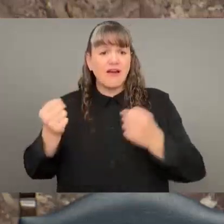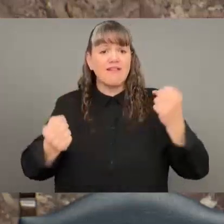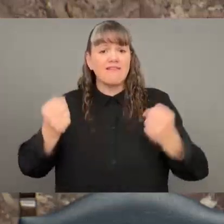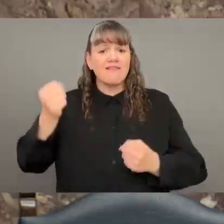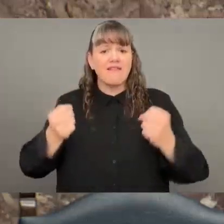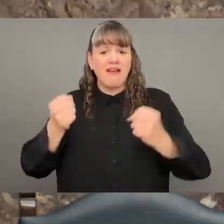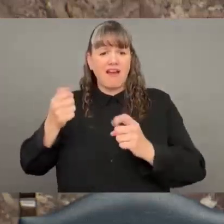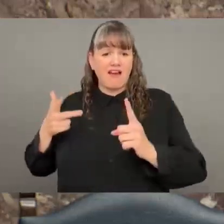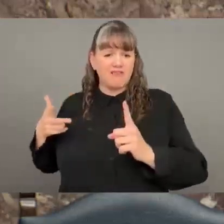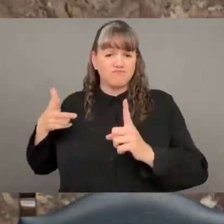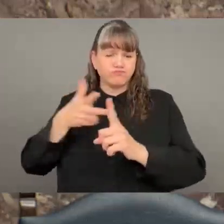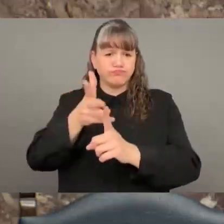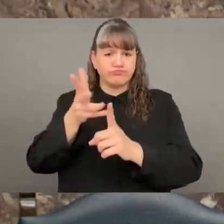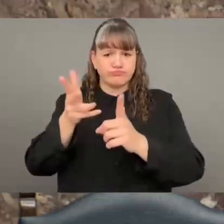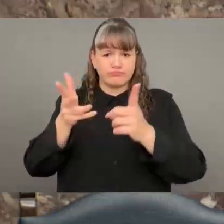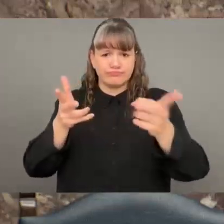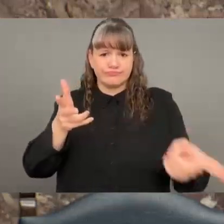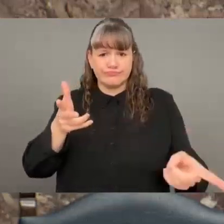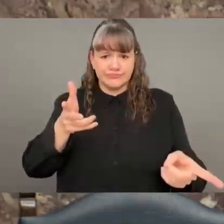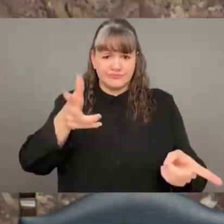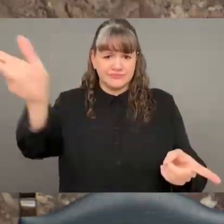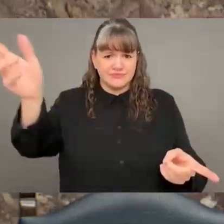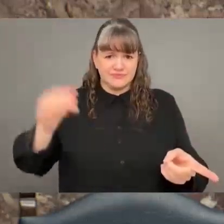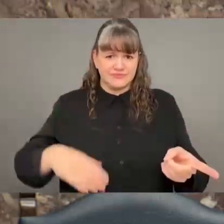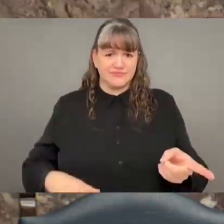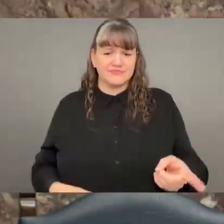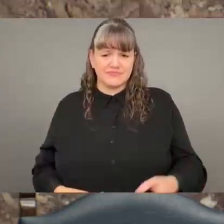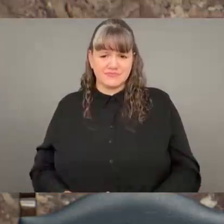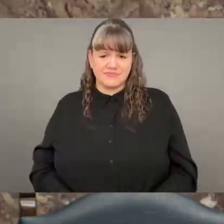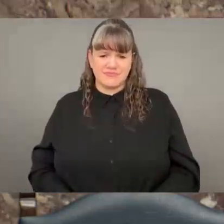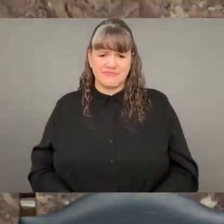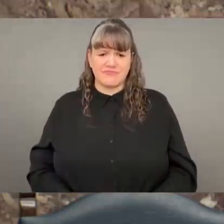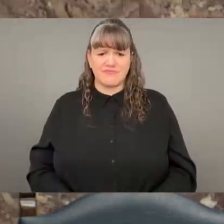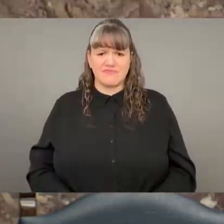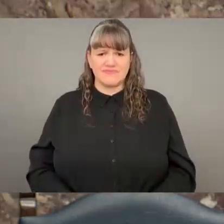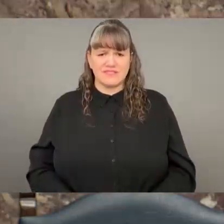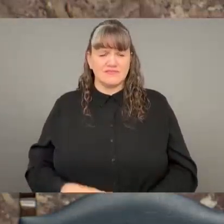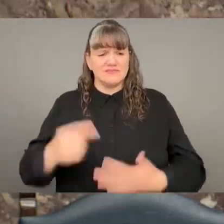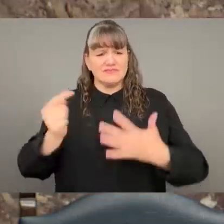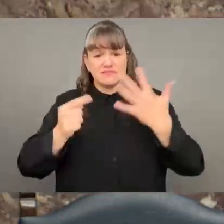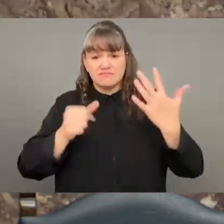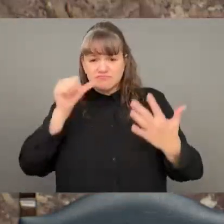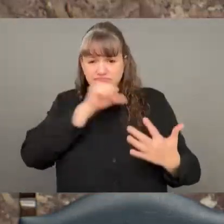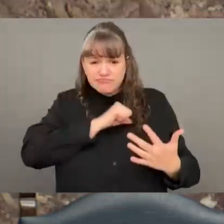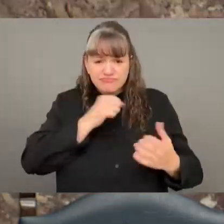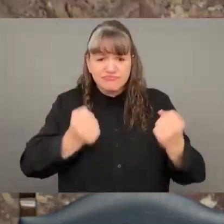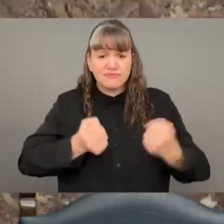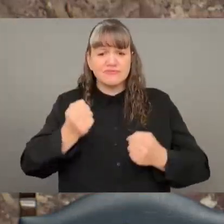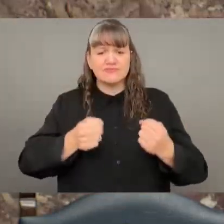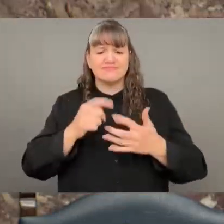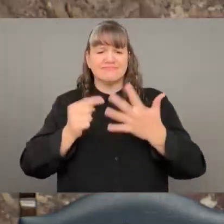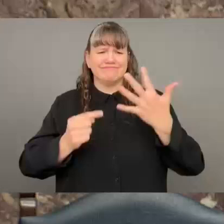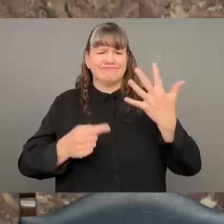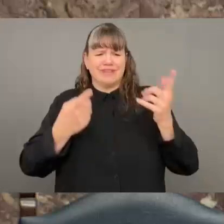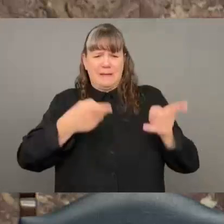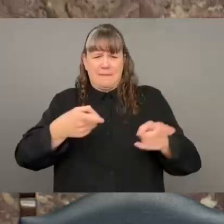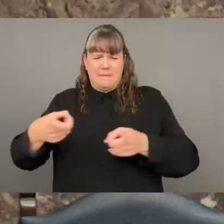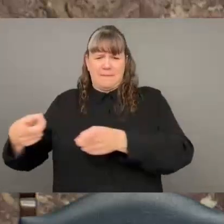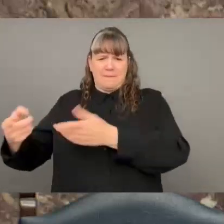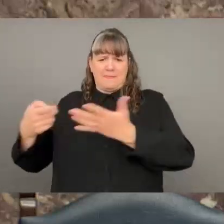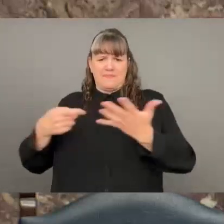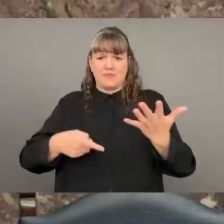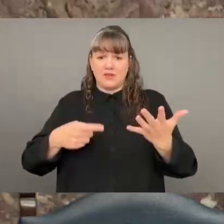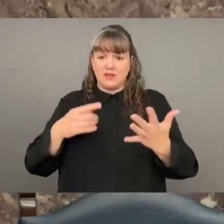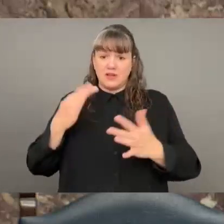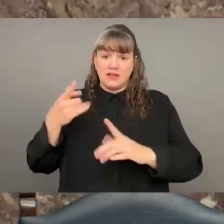incidents, Mr. Speaker, not just examples from one city, but these incidents are happening all across